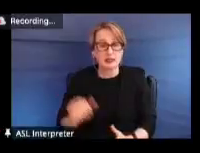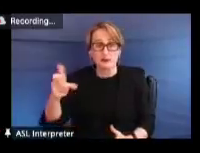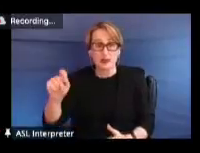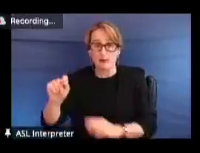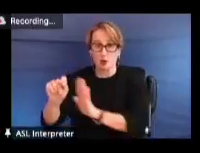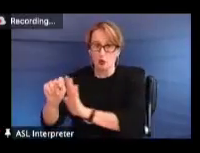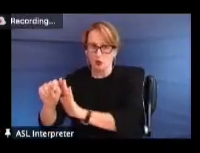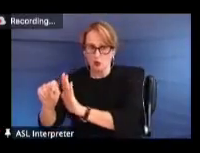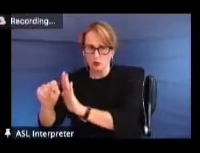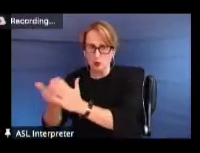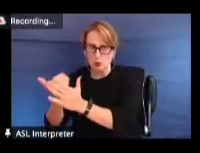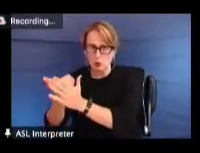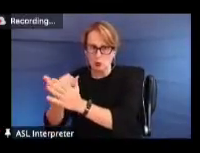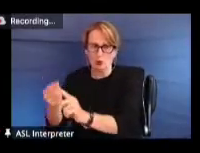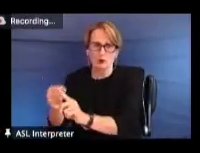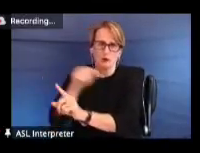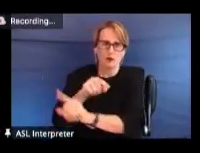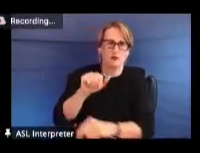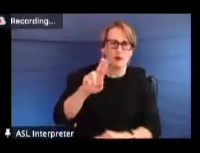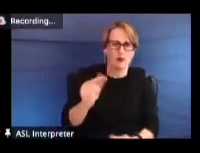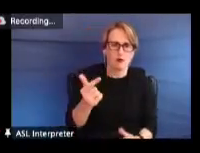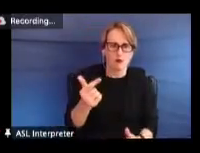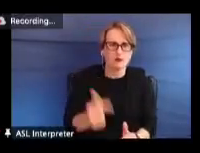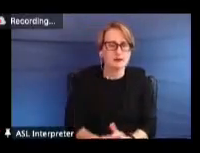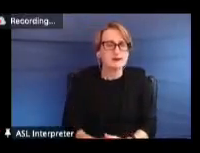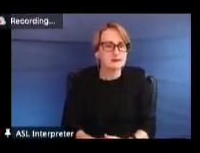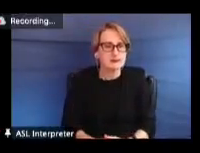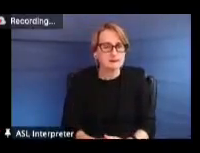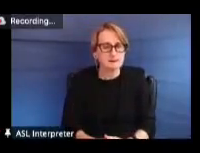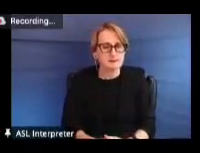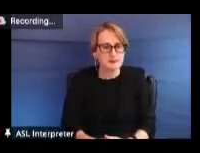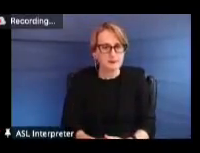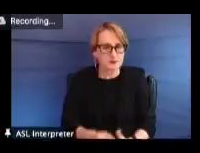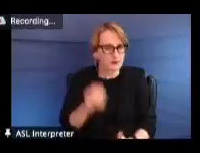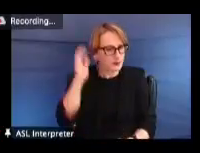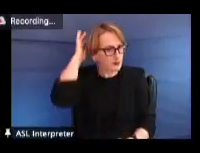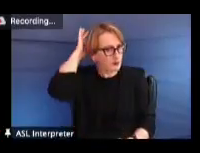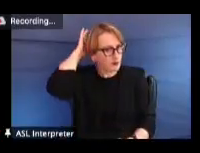That's not. Okay.